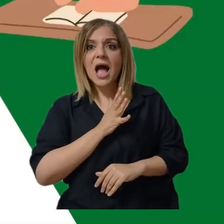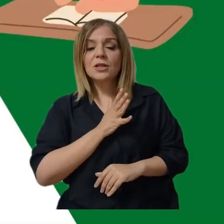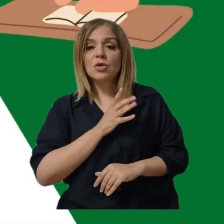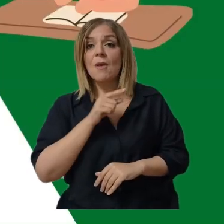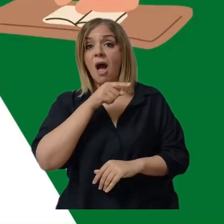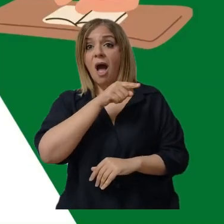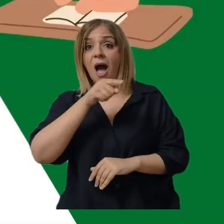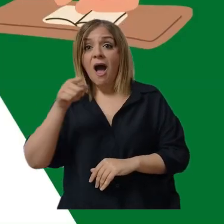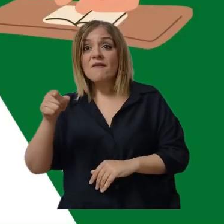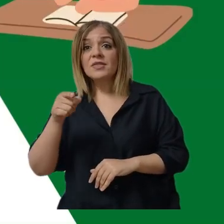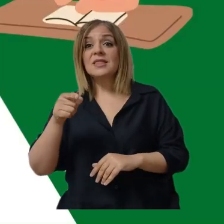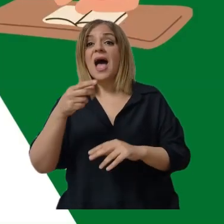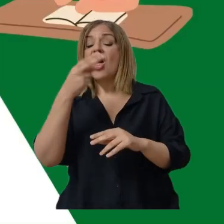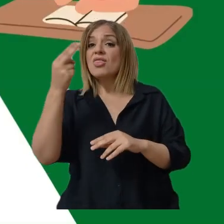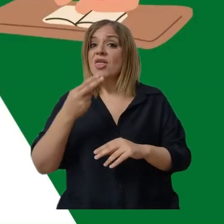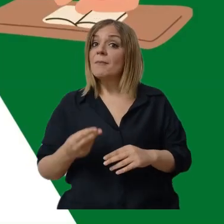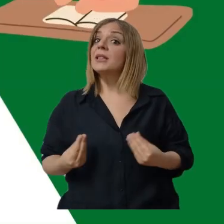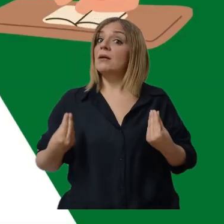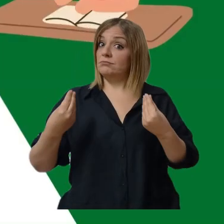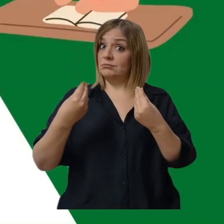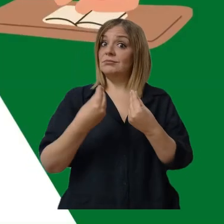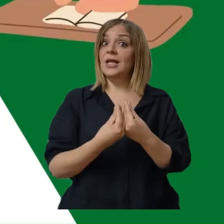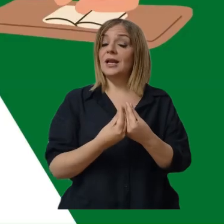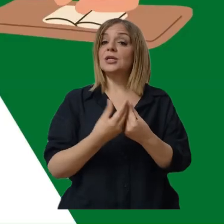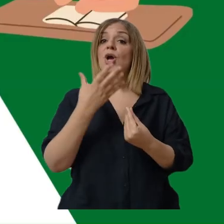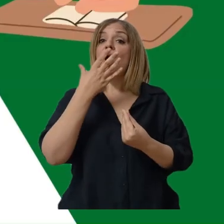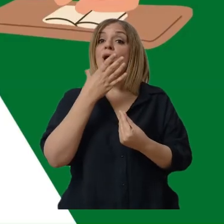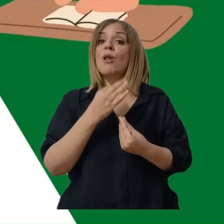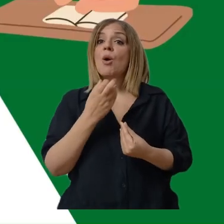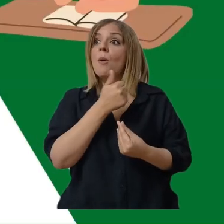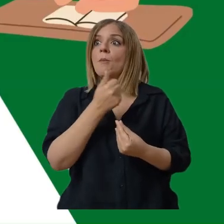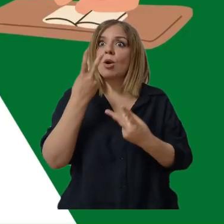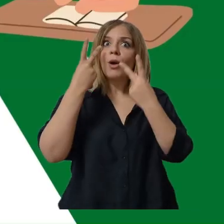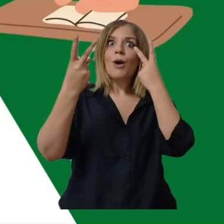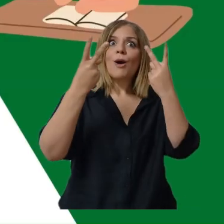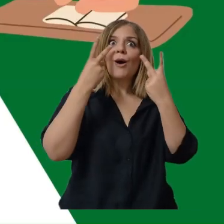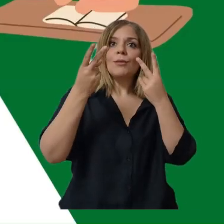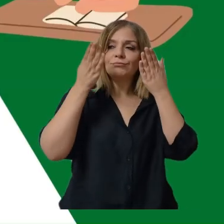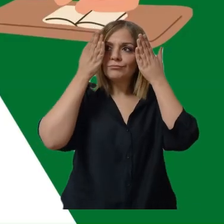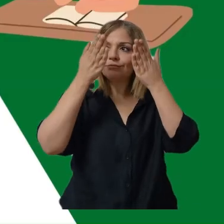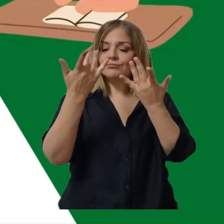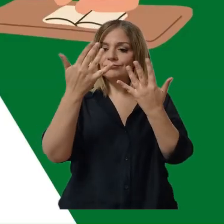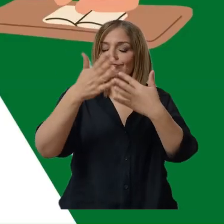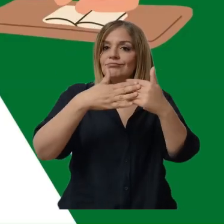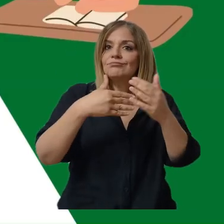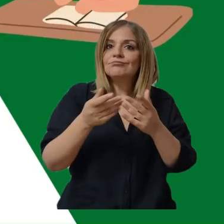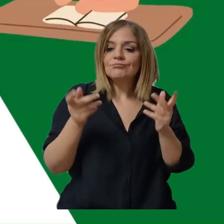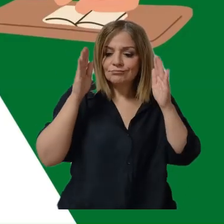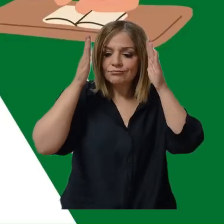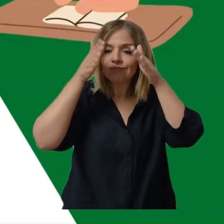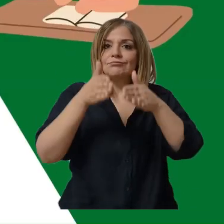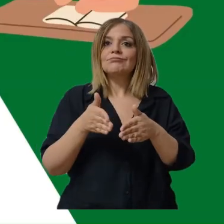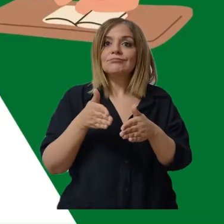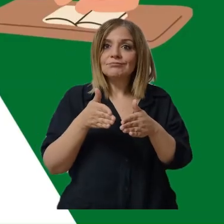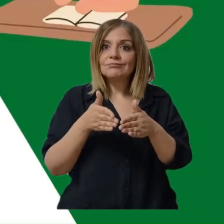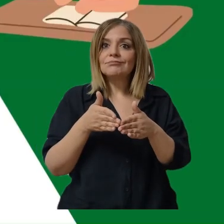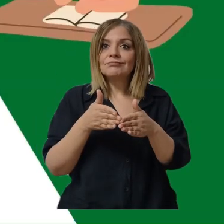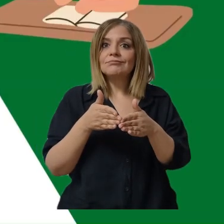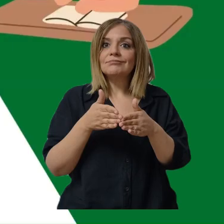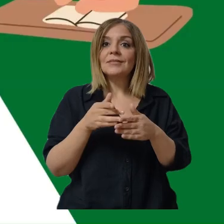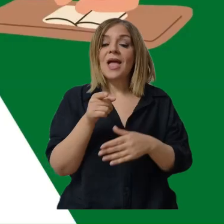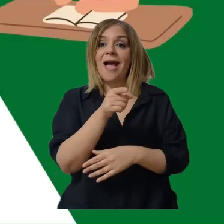these sectors are particularly suitable because they often involve visual, practical, and hands-on tasks.